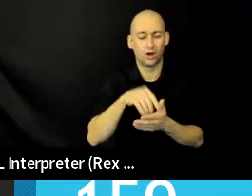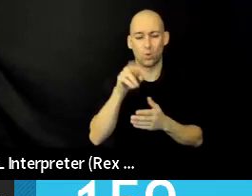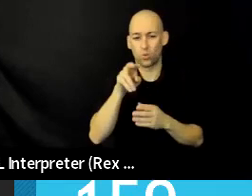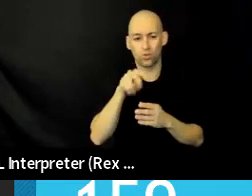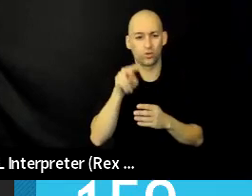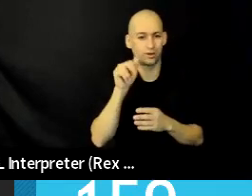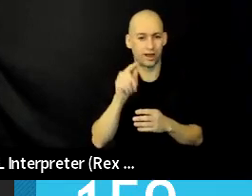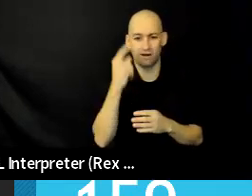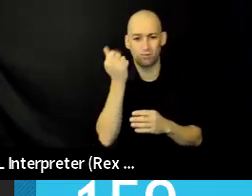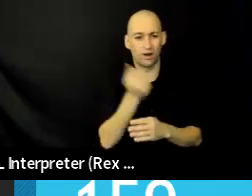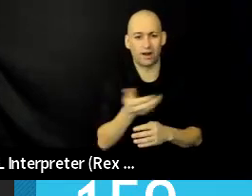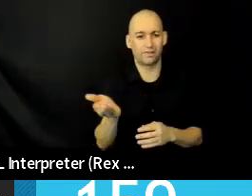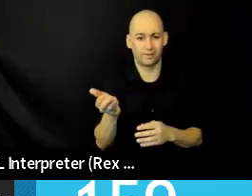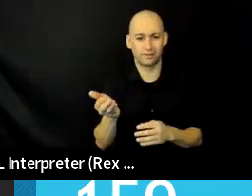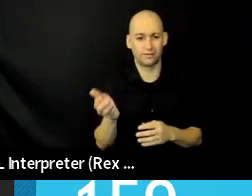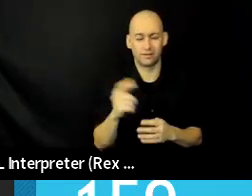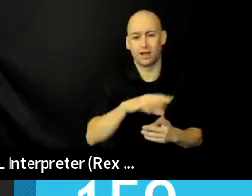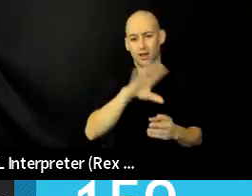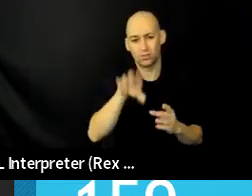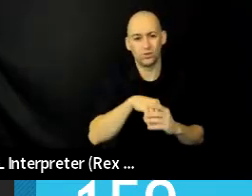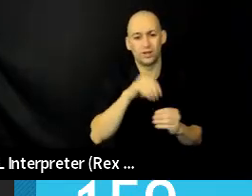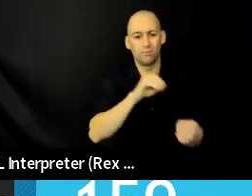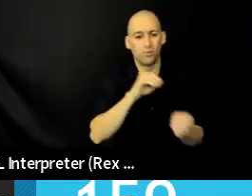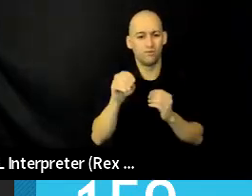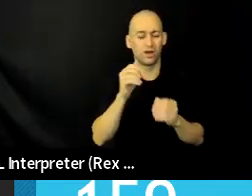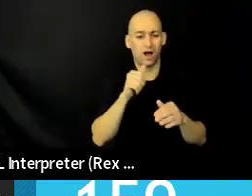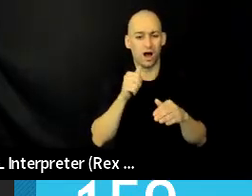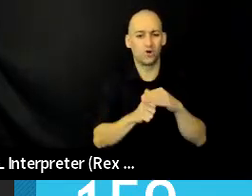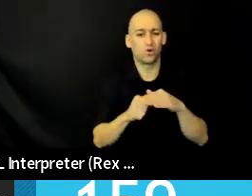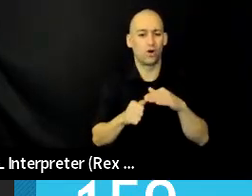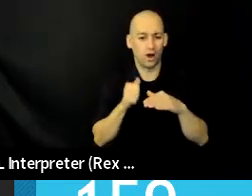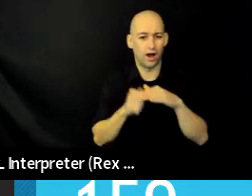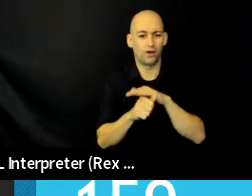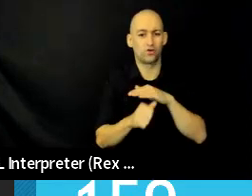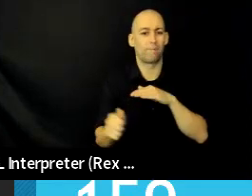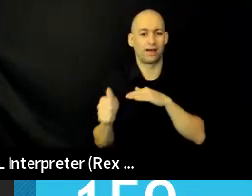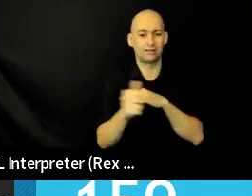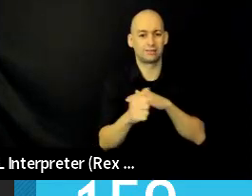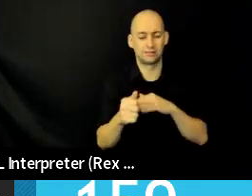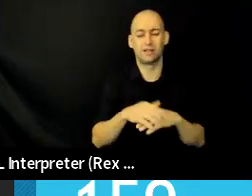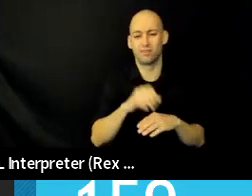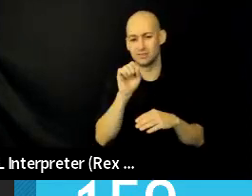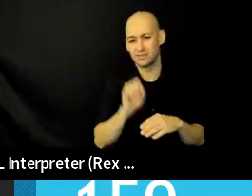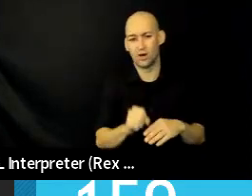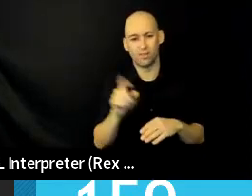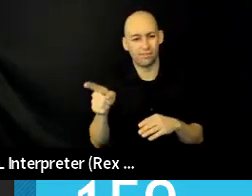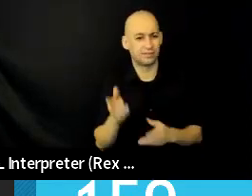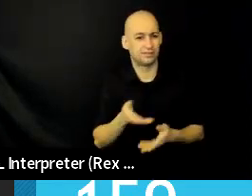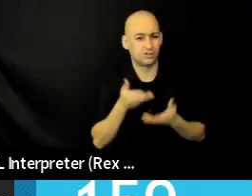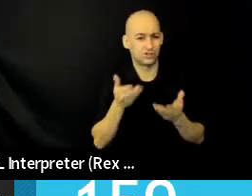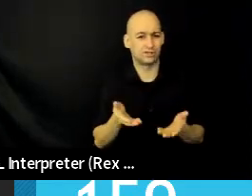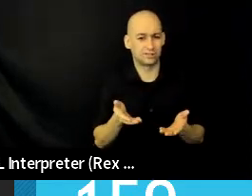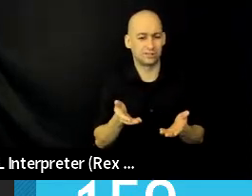of them, including moving the underpass to the south, where they suggest there is this no-go